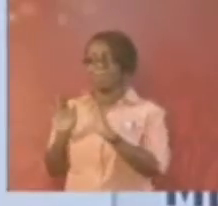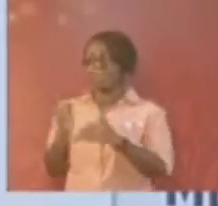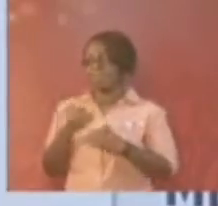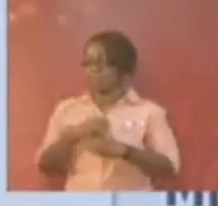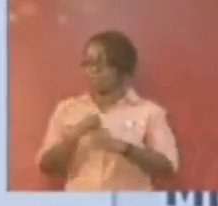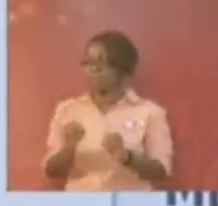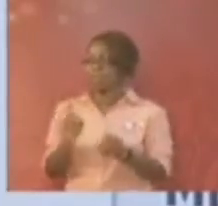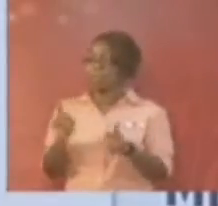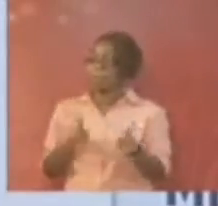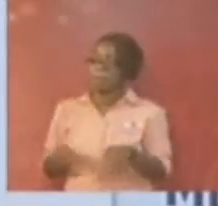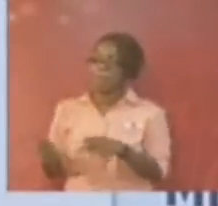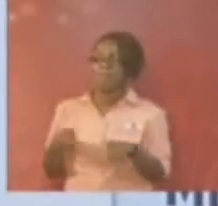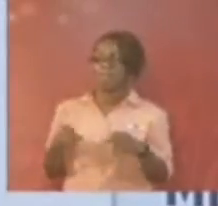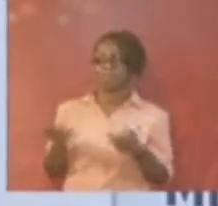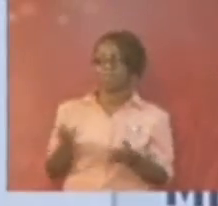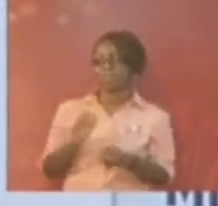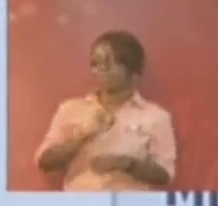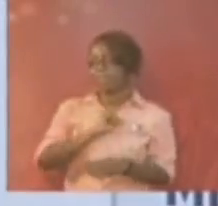lime,